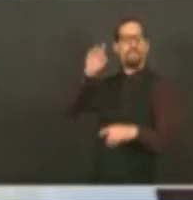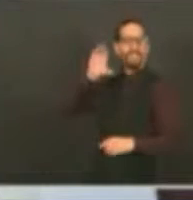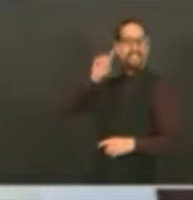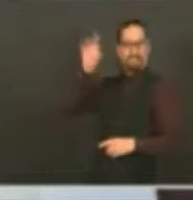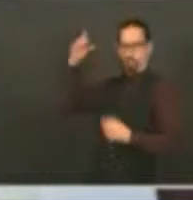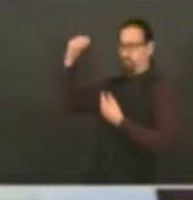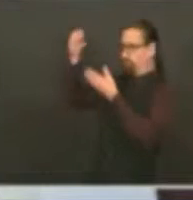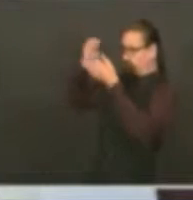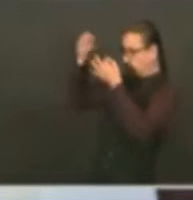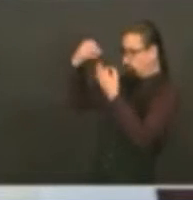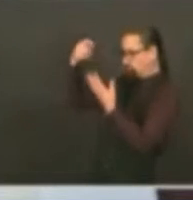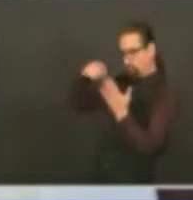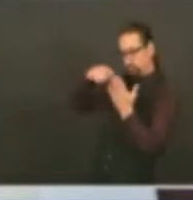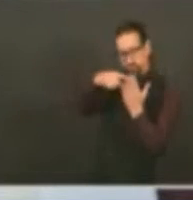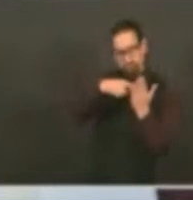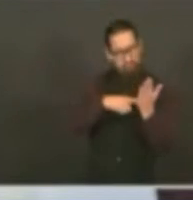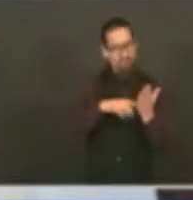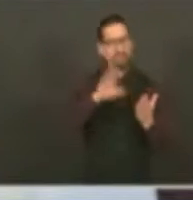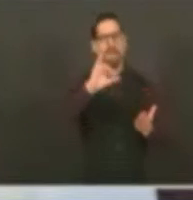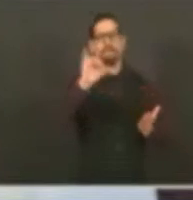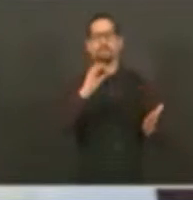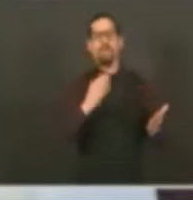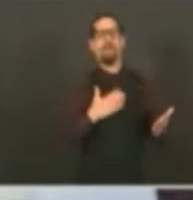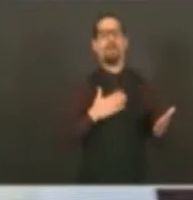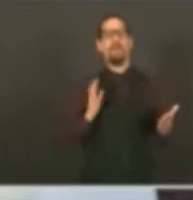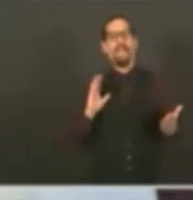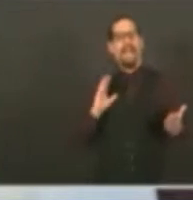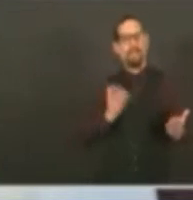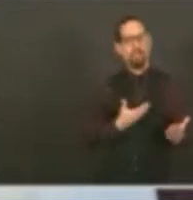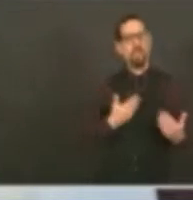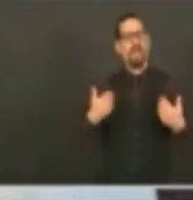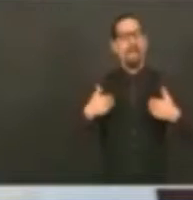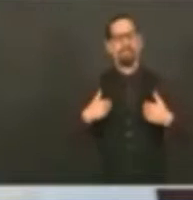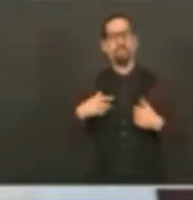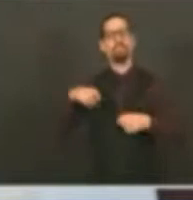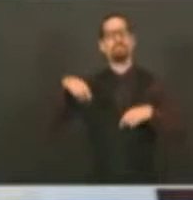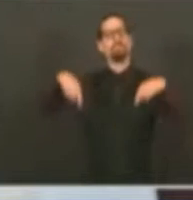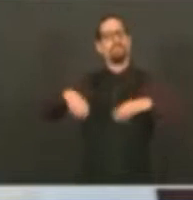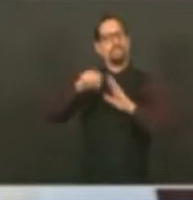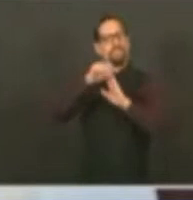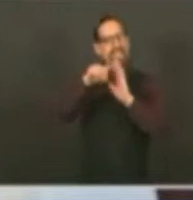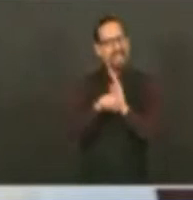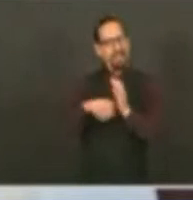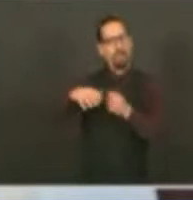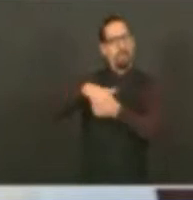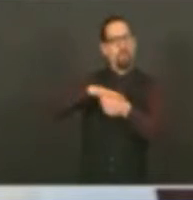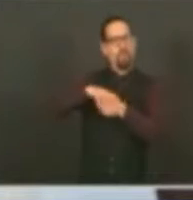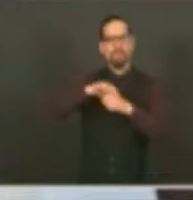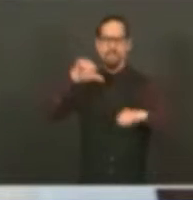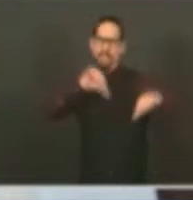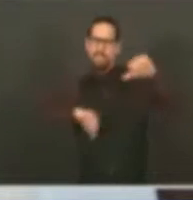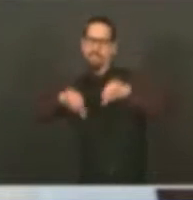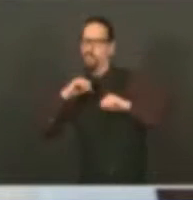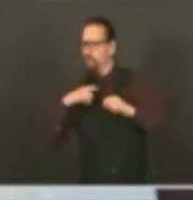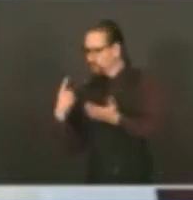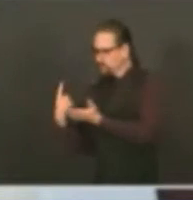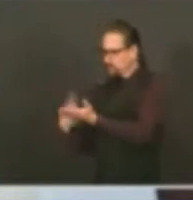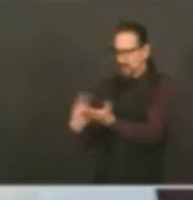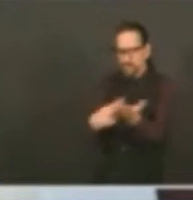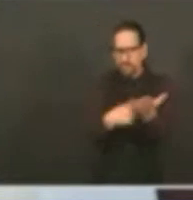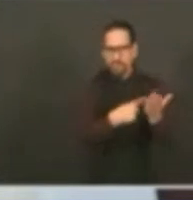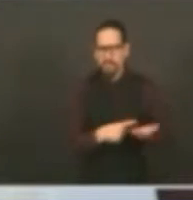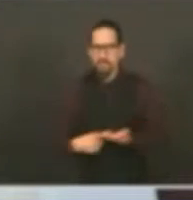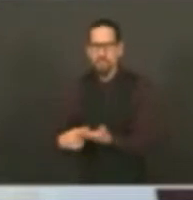also our understanding of the virus and the science behind how the virus spreads